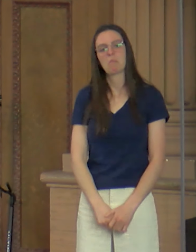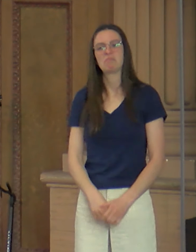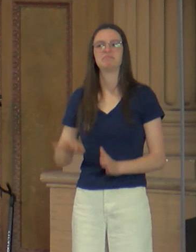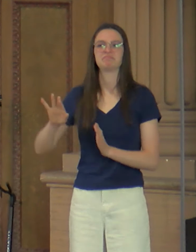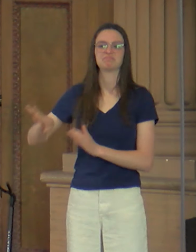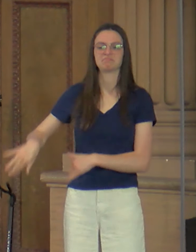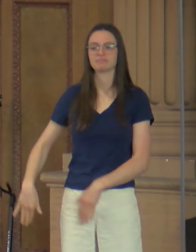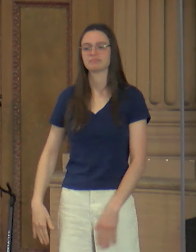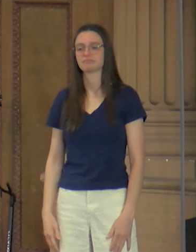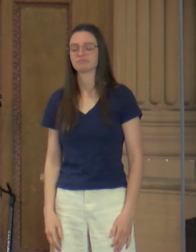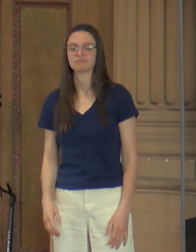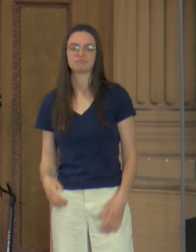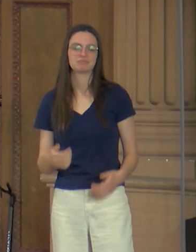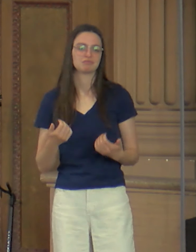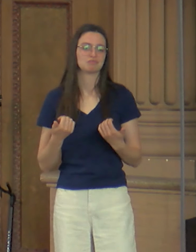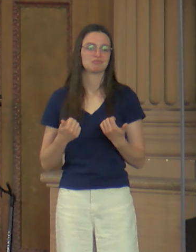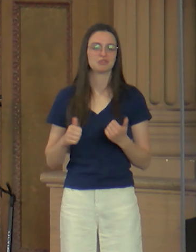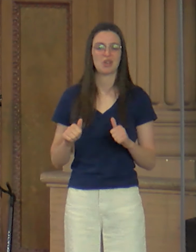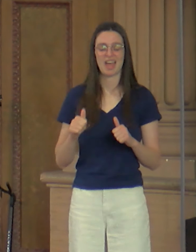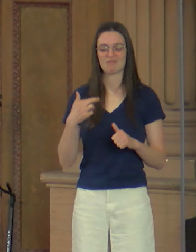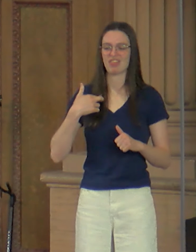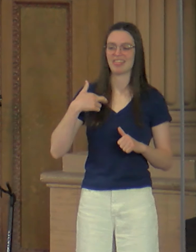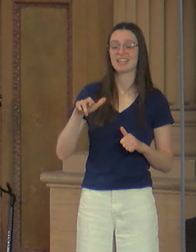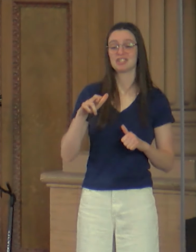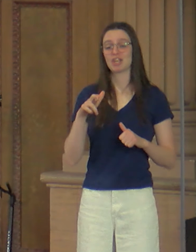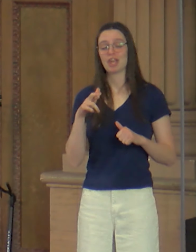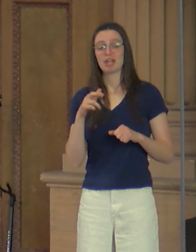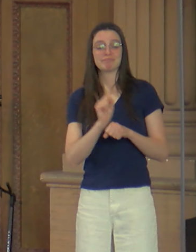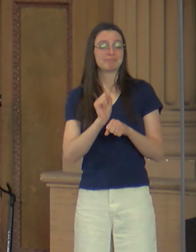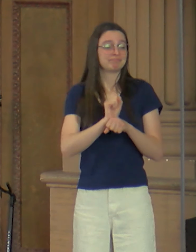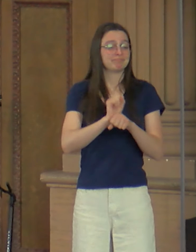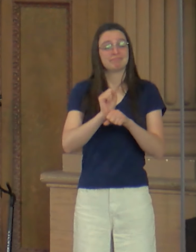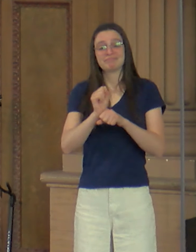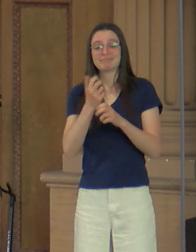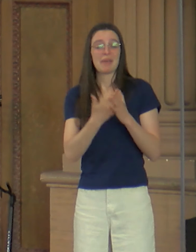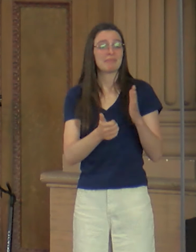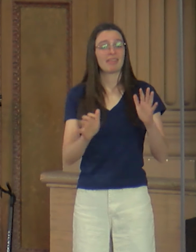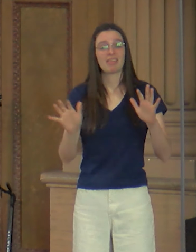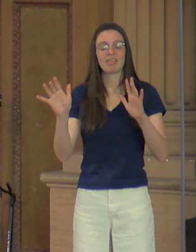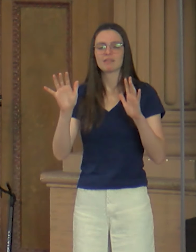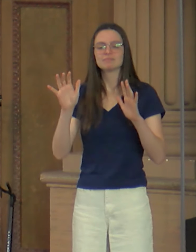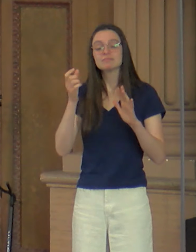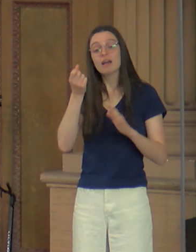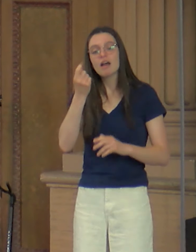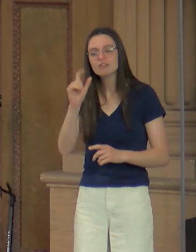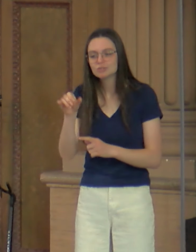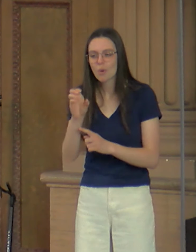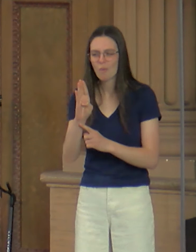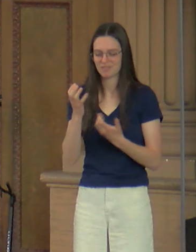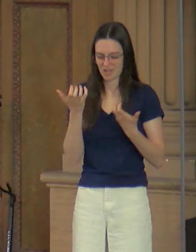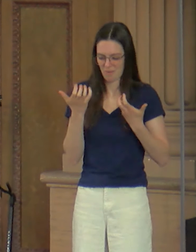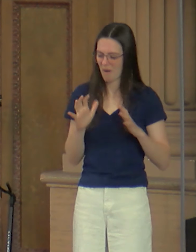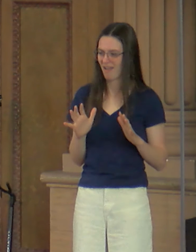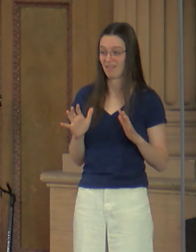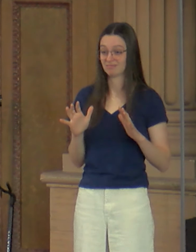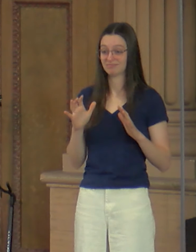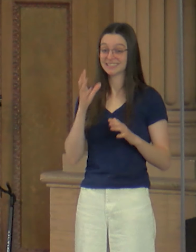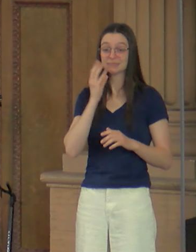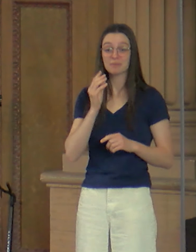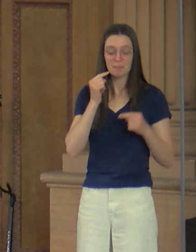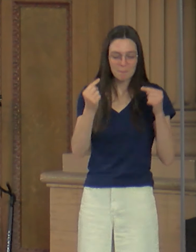performative, empty, insincere religion. But Job didn't want that. I mean, he went through